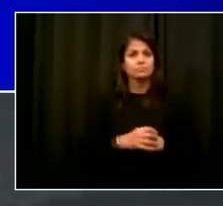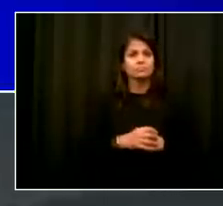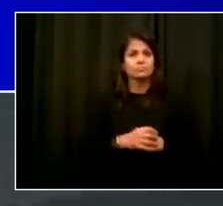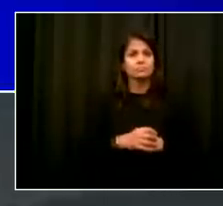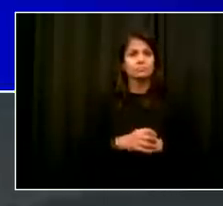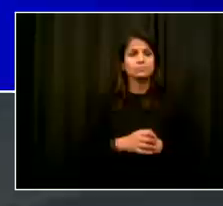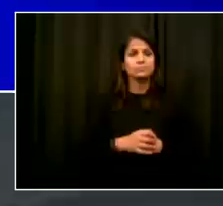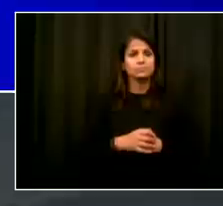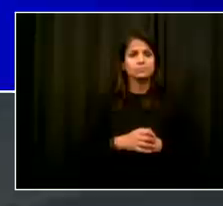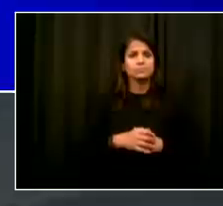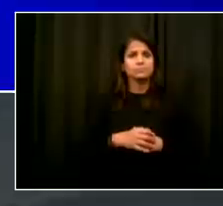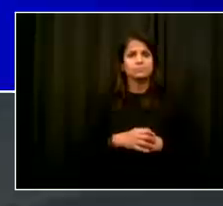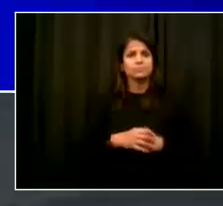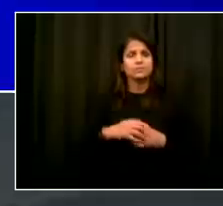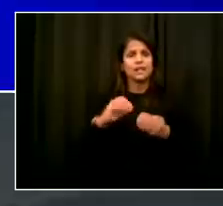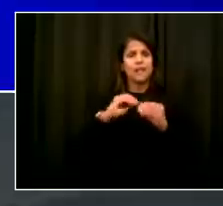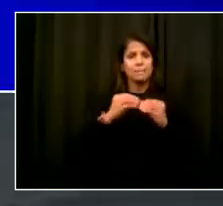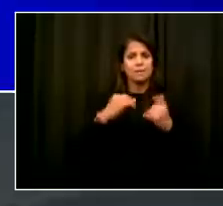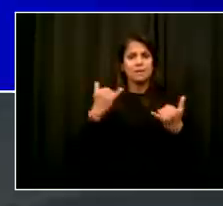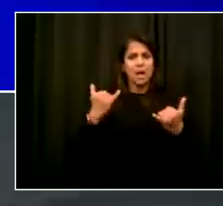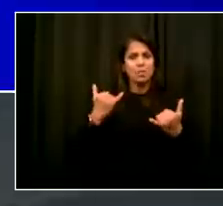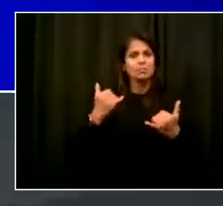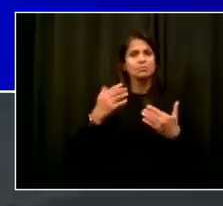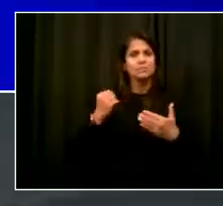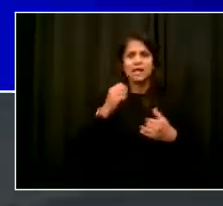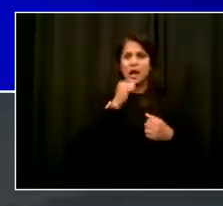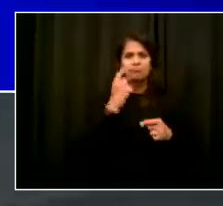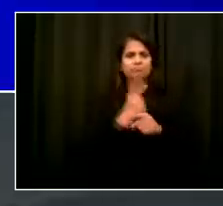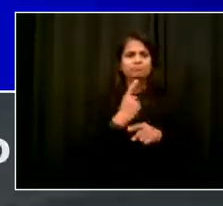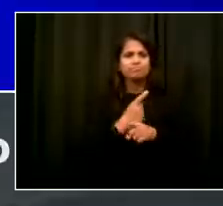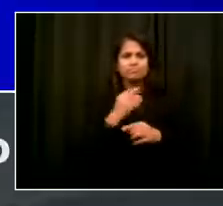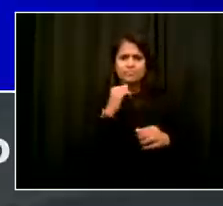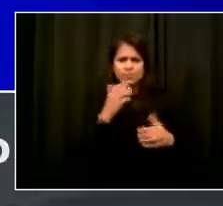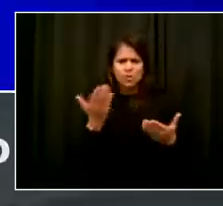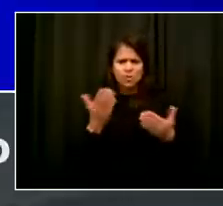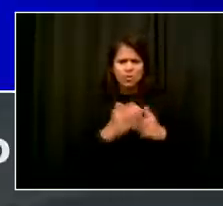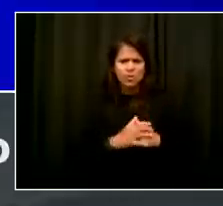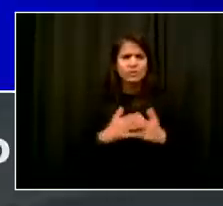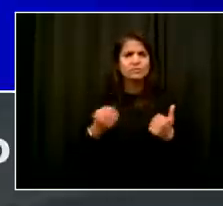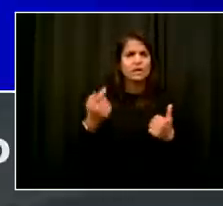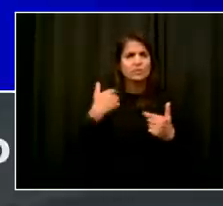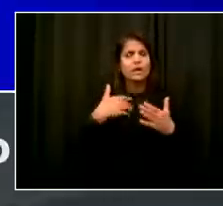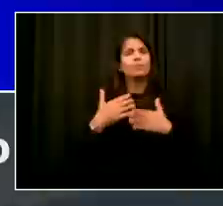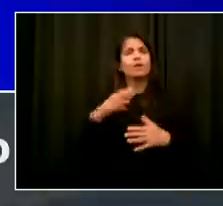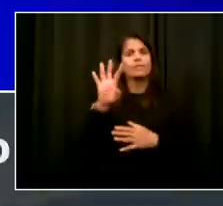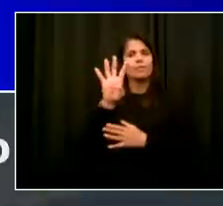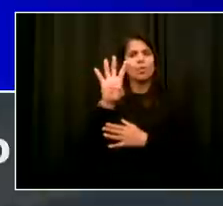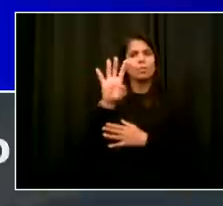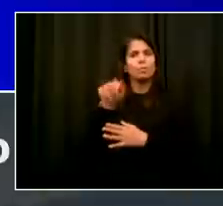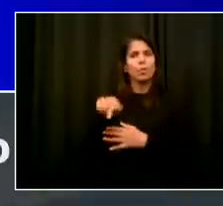recently, but still a number that we are really concerned about, 4.14%.